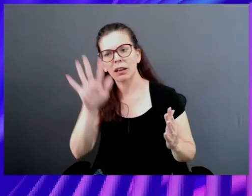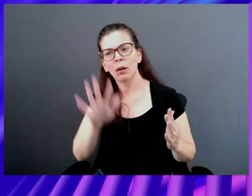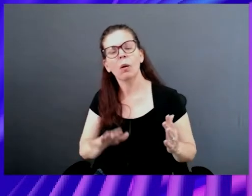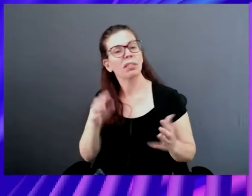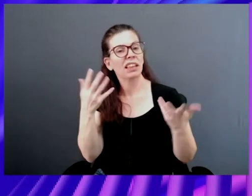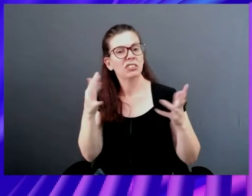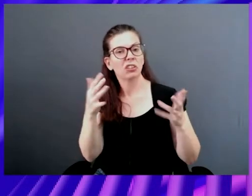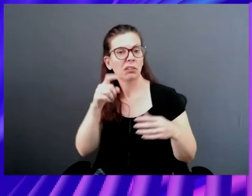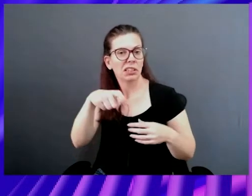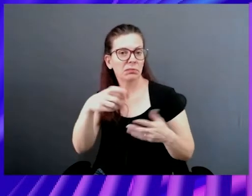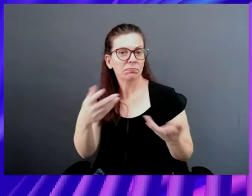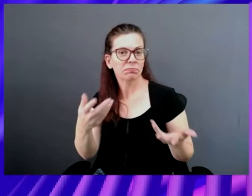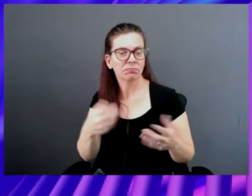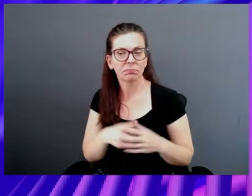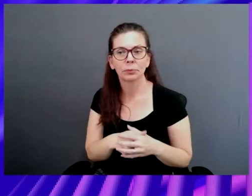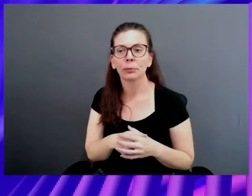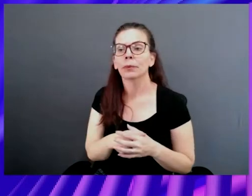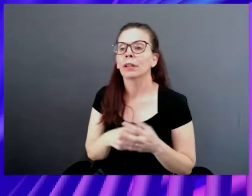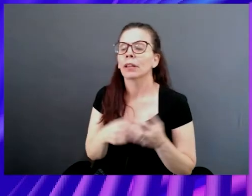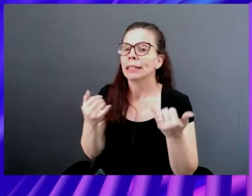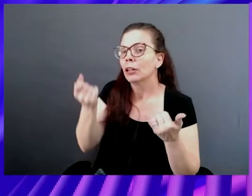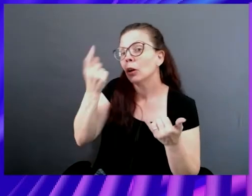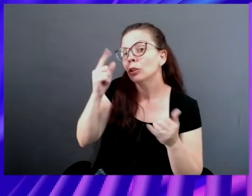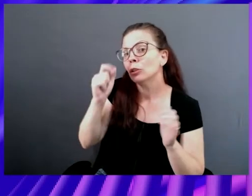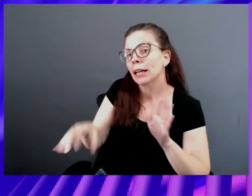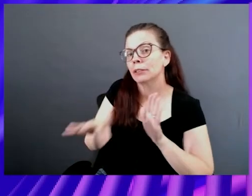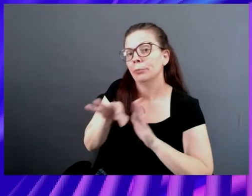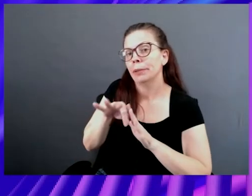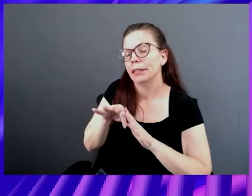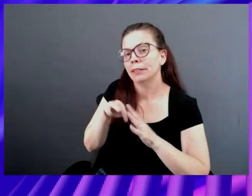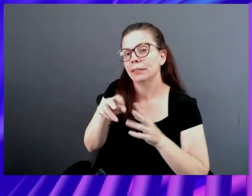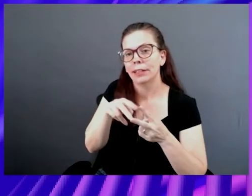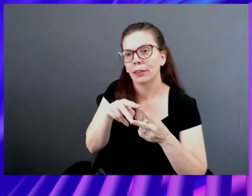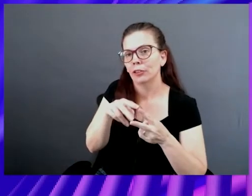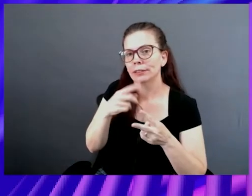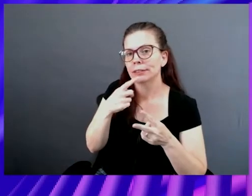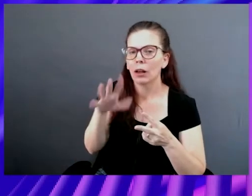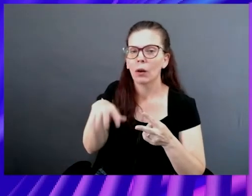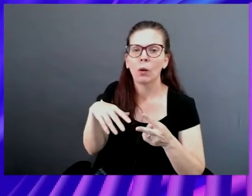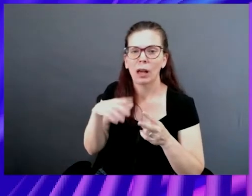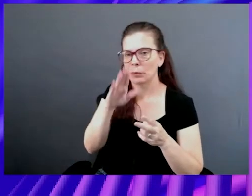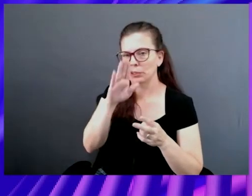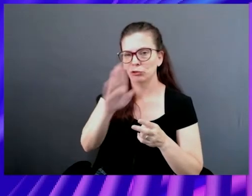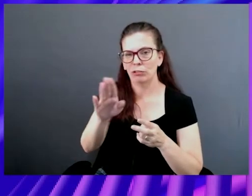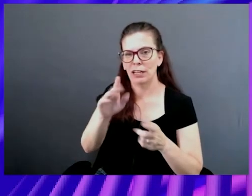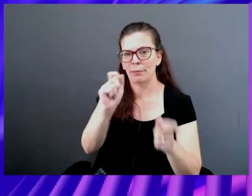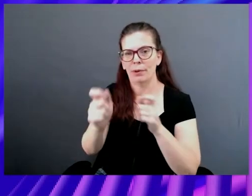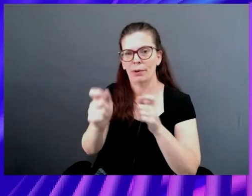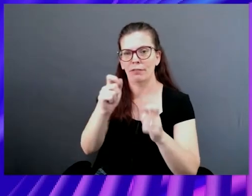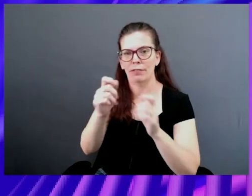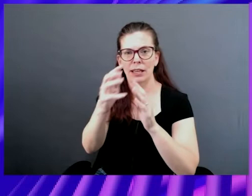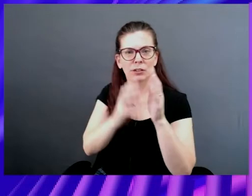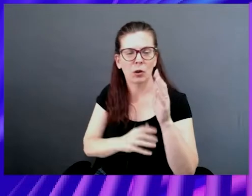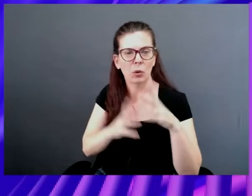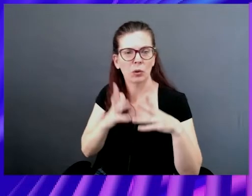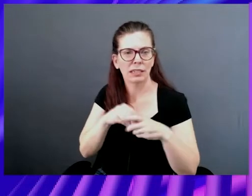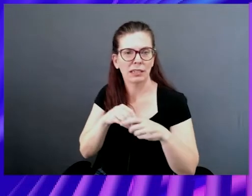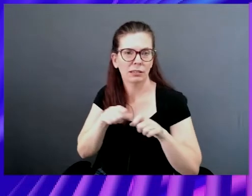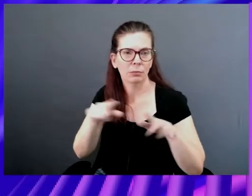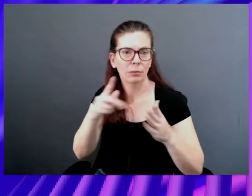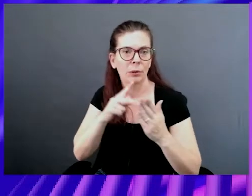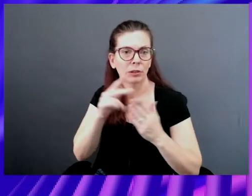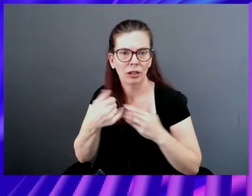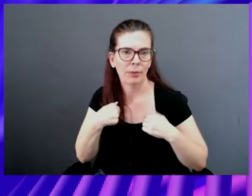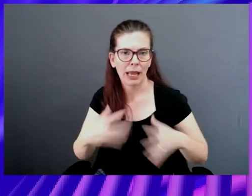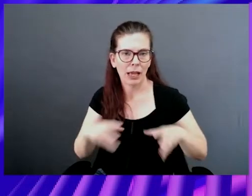Now, you can choose to either like say, I want to just directly modify this code as part of my deployment project. I own this. I'm going to do whatever I want.